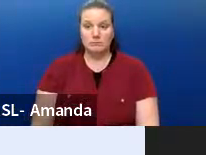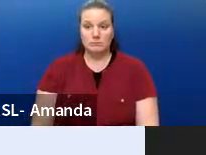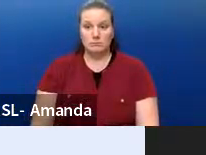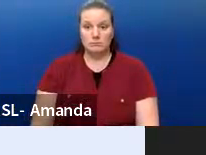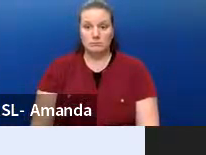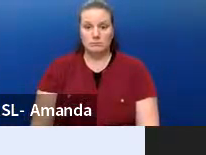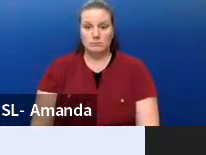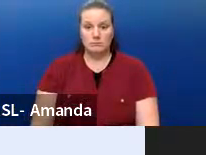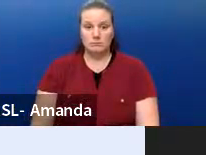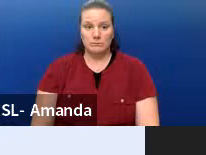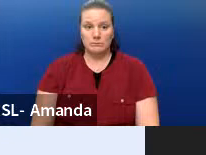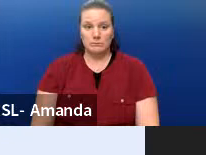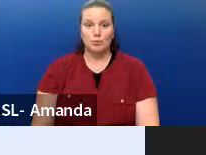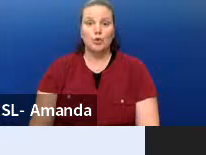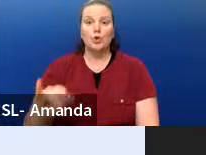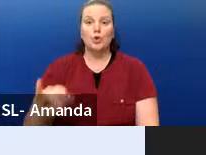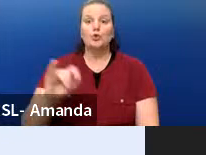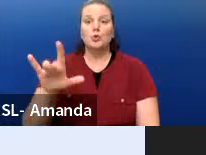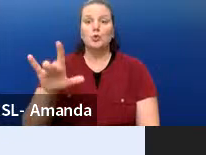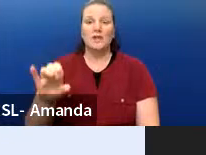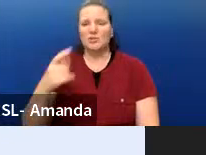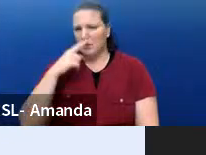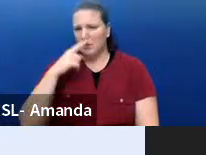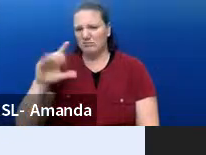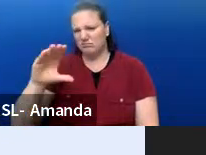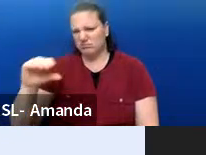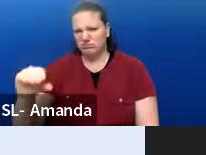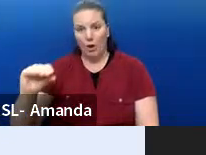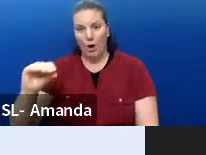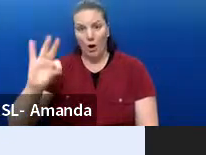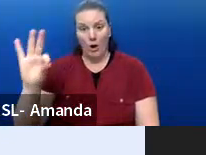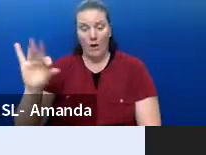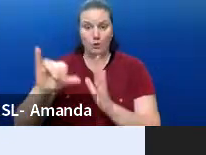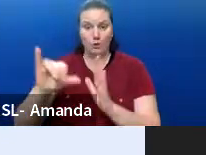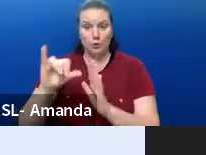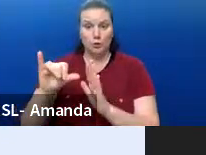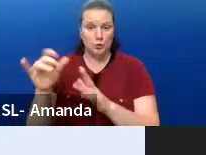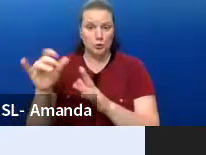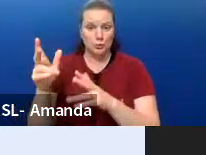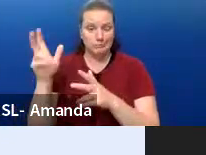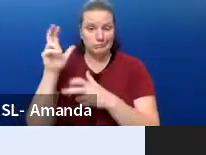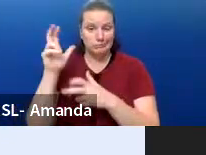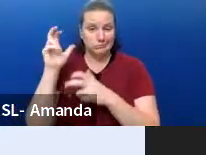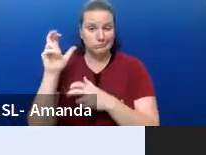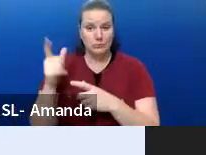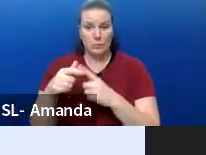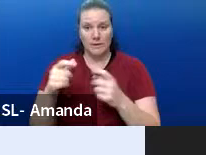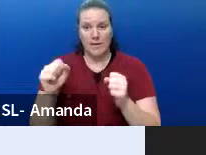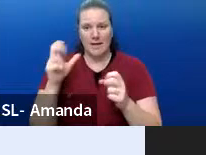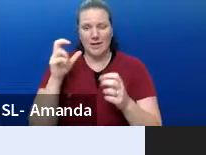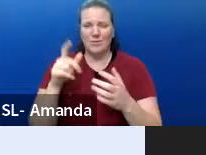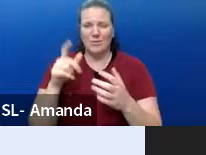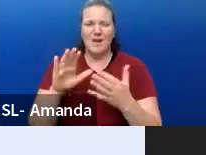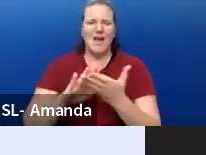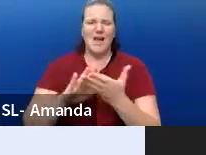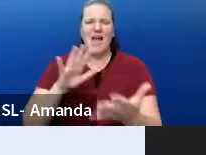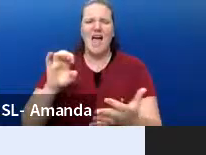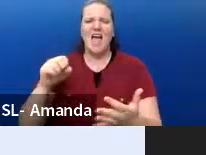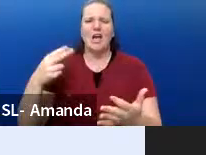Julie, we're going to need you to turn down or off the YouTube feed that you have going so we can hear you. We're getting an